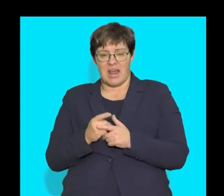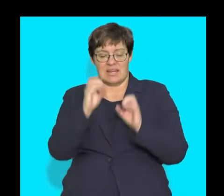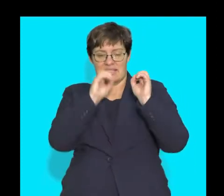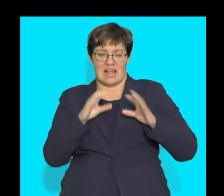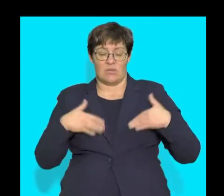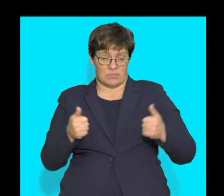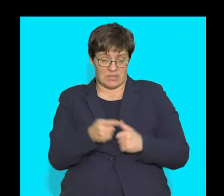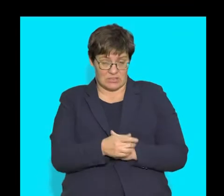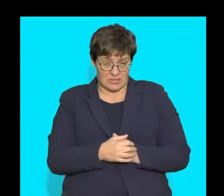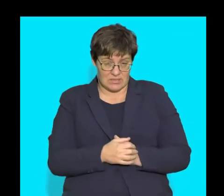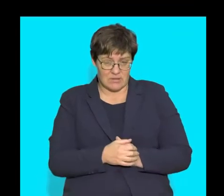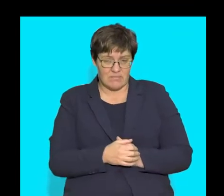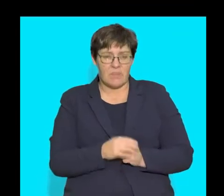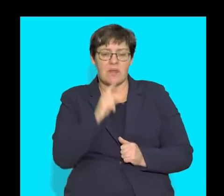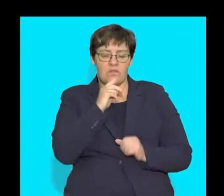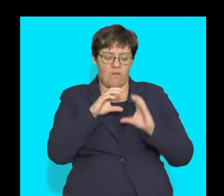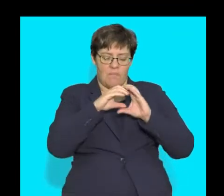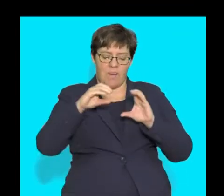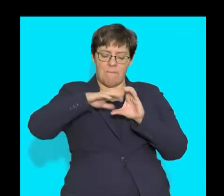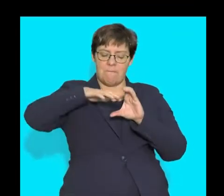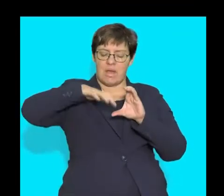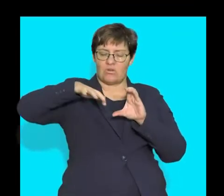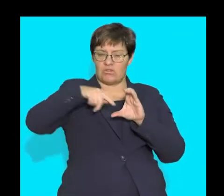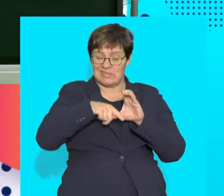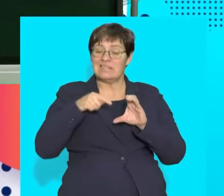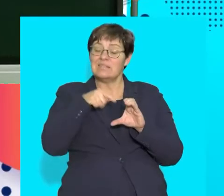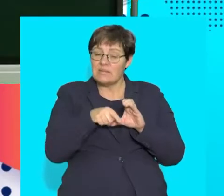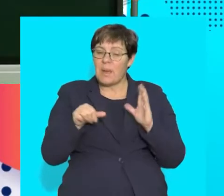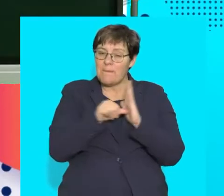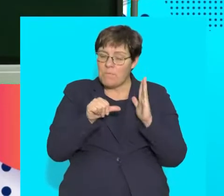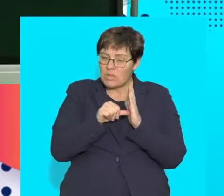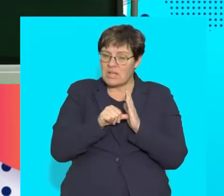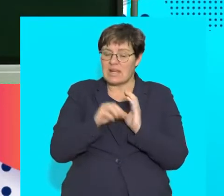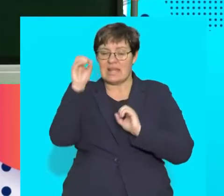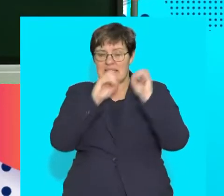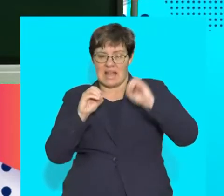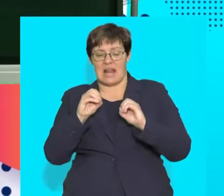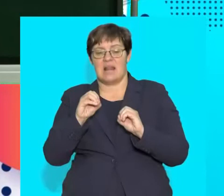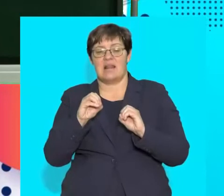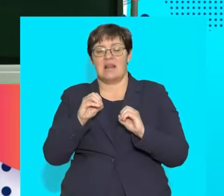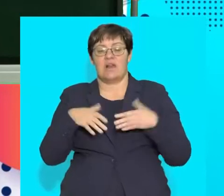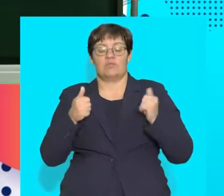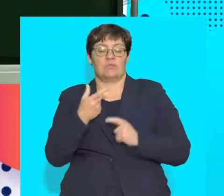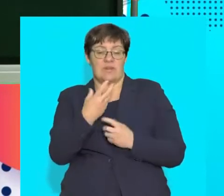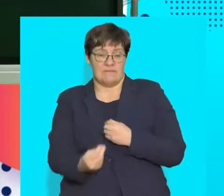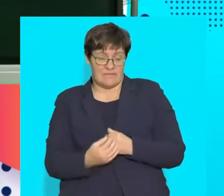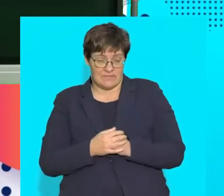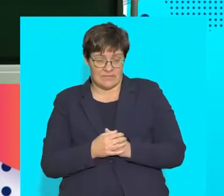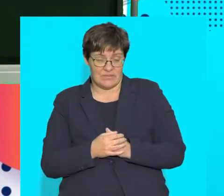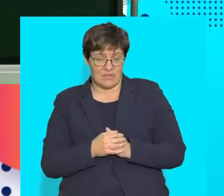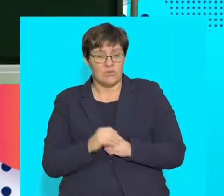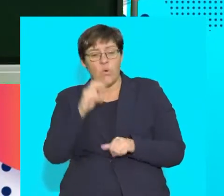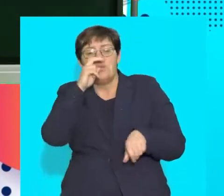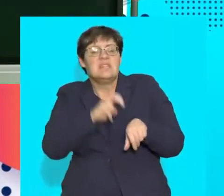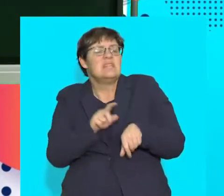cellular respiration. So guys, when we looked at the mitochondria in the past, we said that it's important for cellular respiration. For